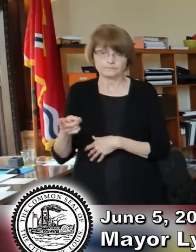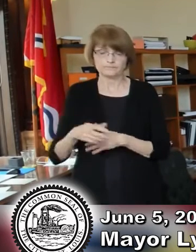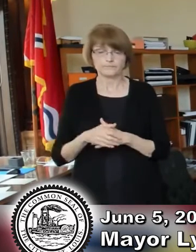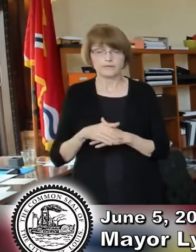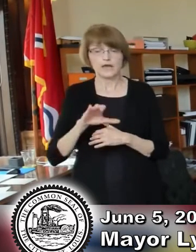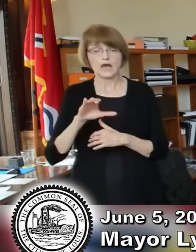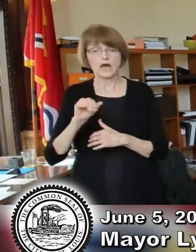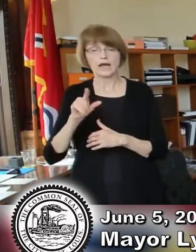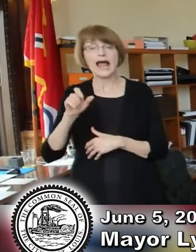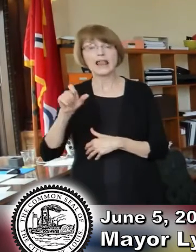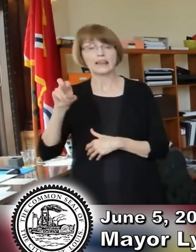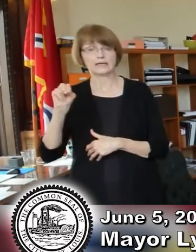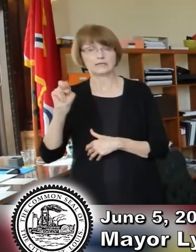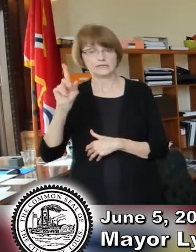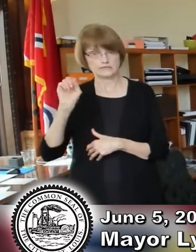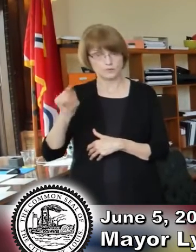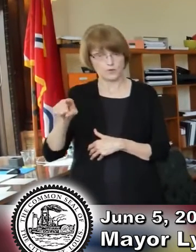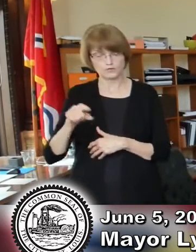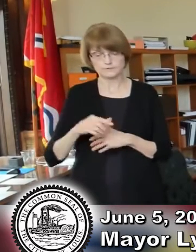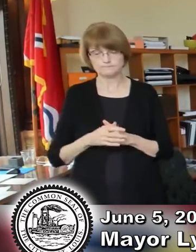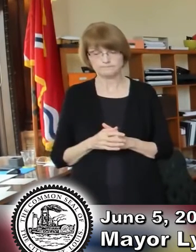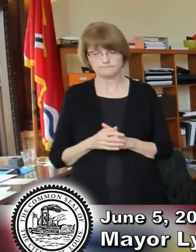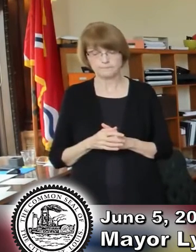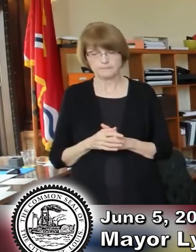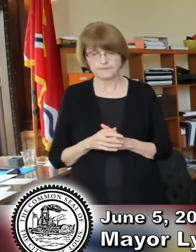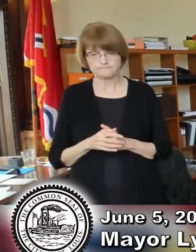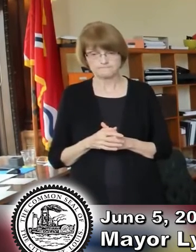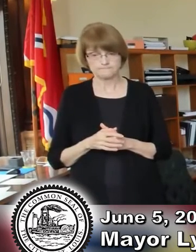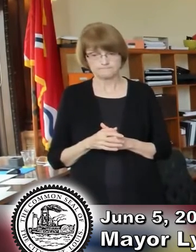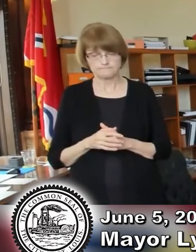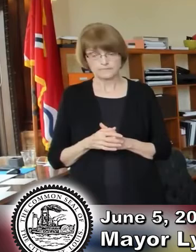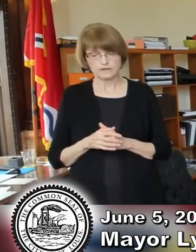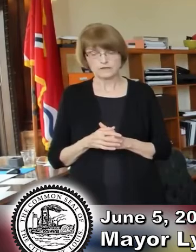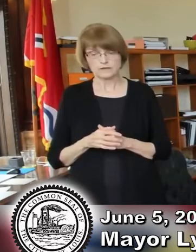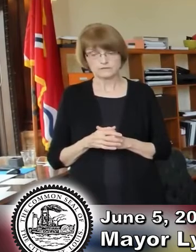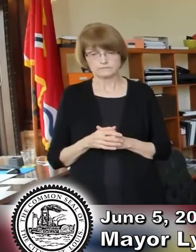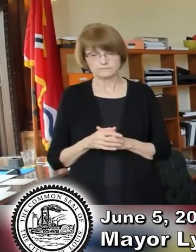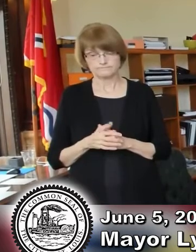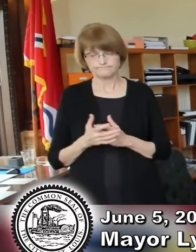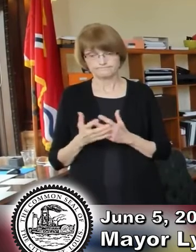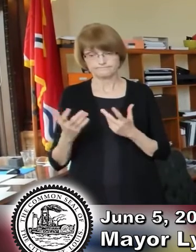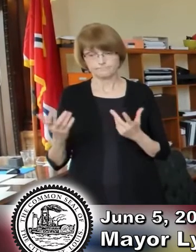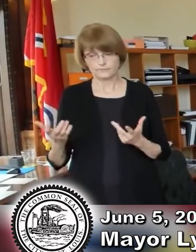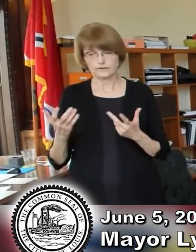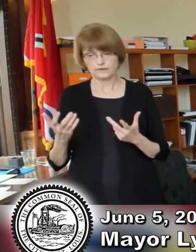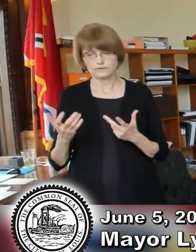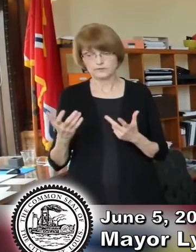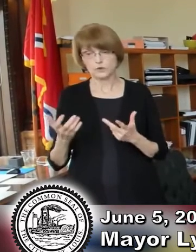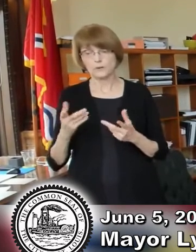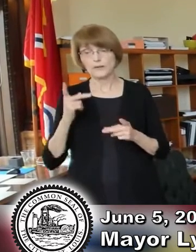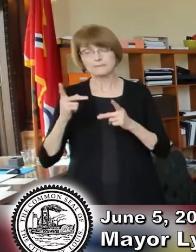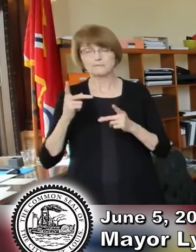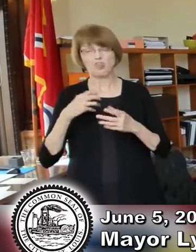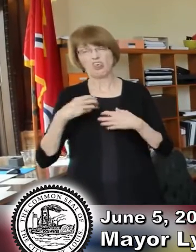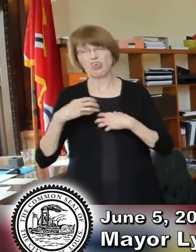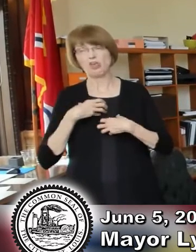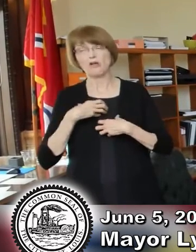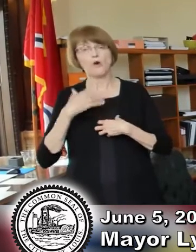Colleen's question is, why haven't we responded to calls to defund the police